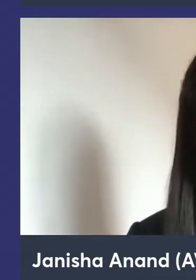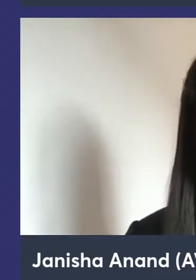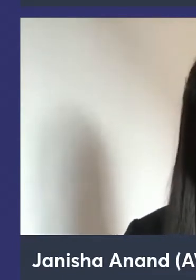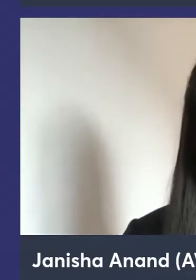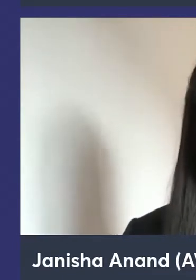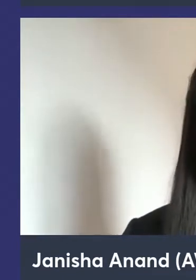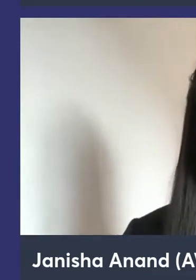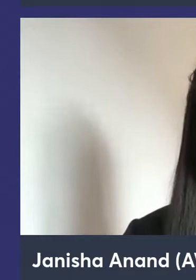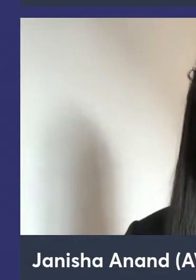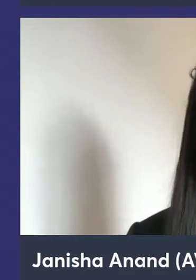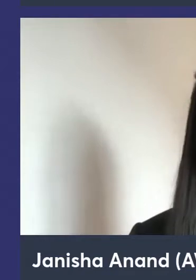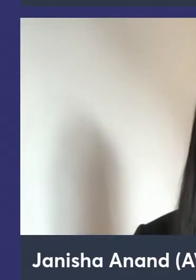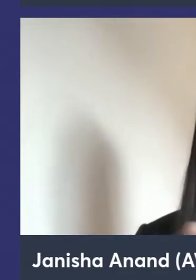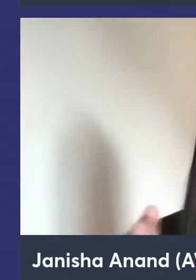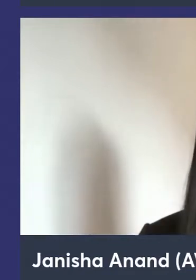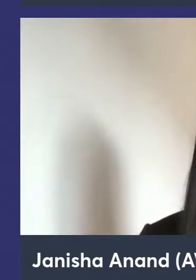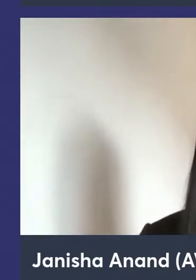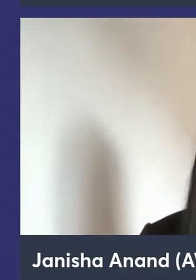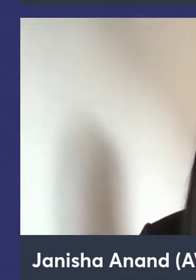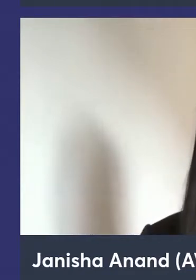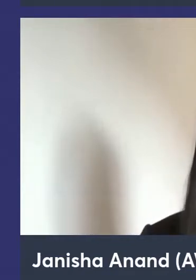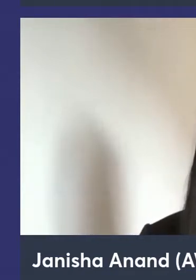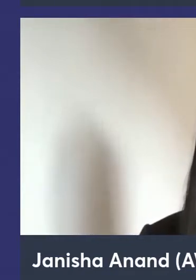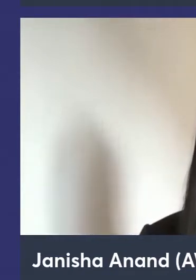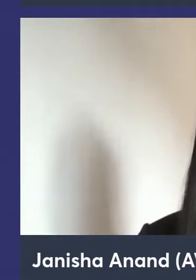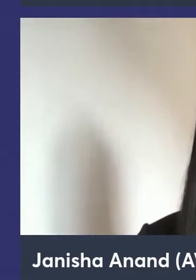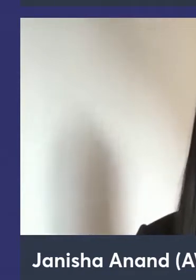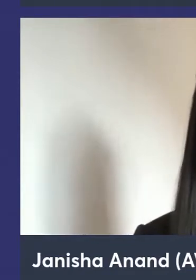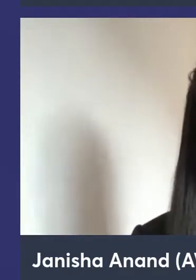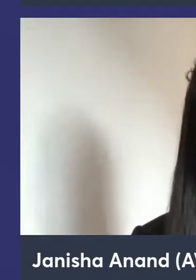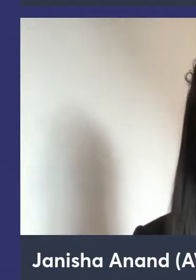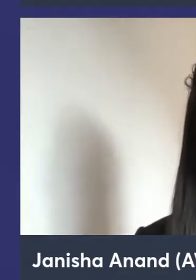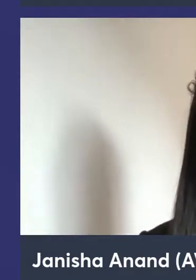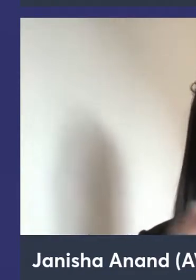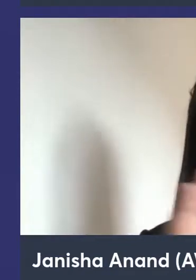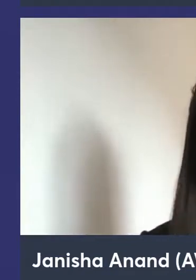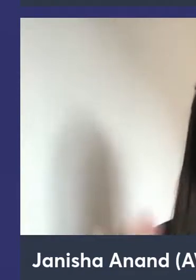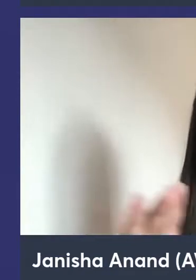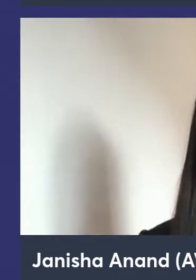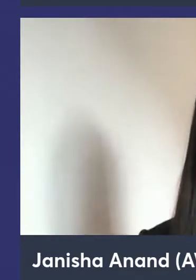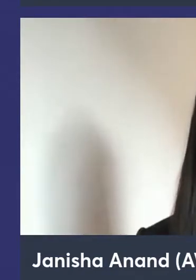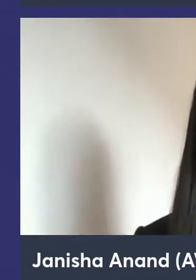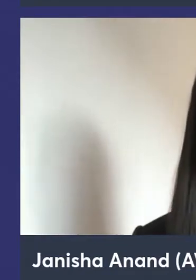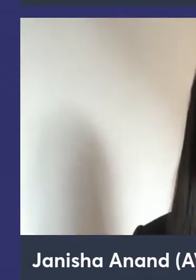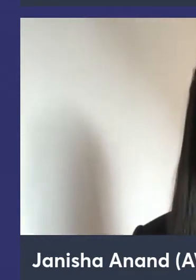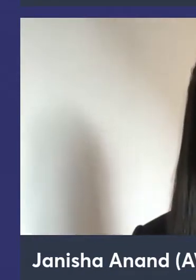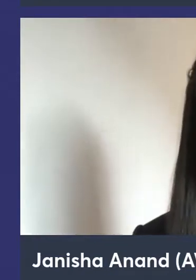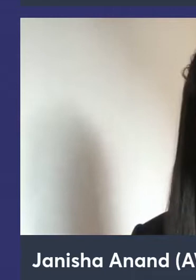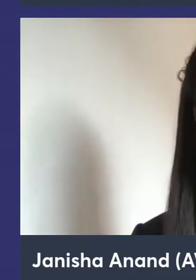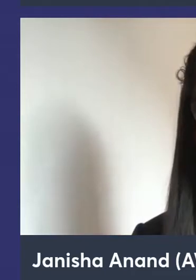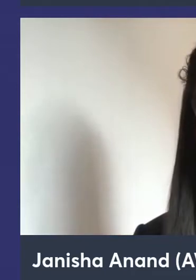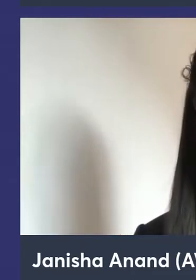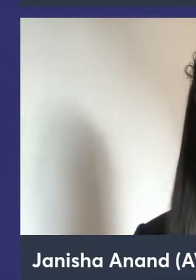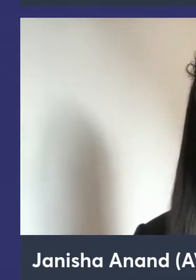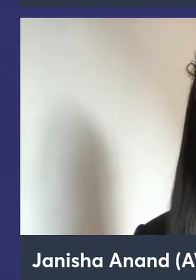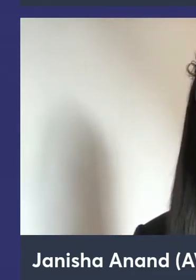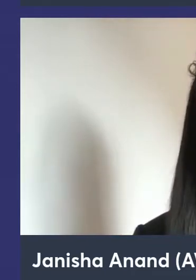work. Hopefully the demo will change your perception and showcase how easy it is.